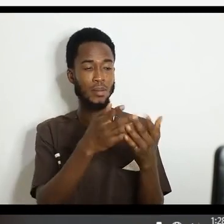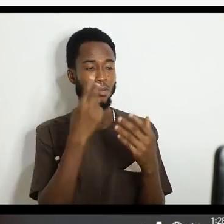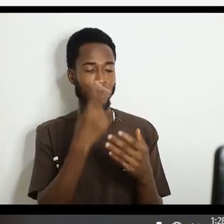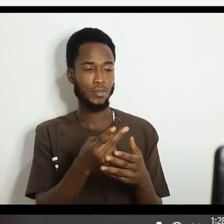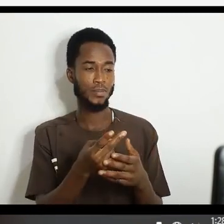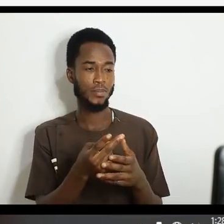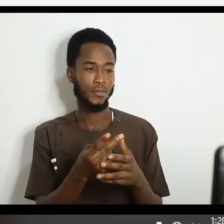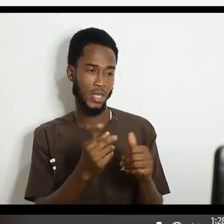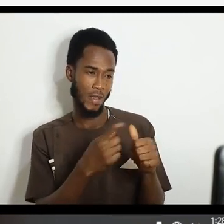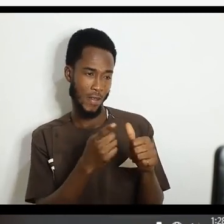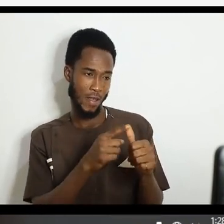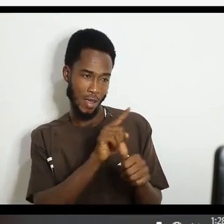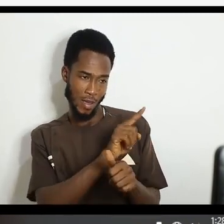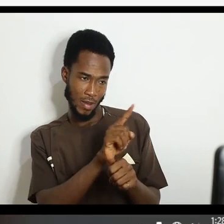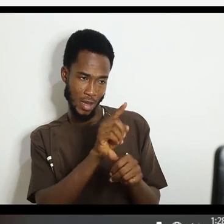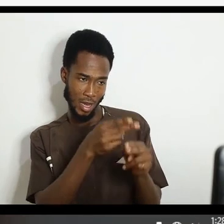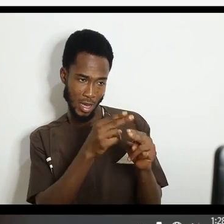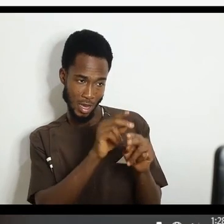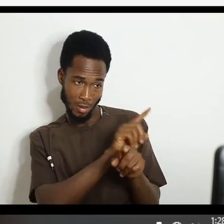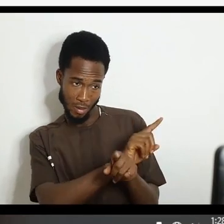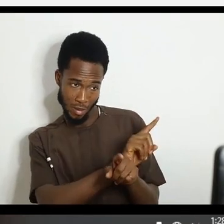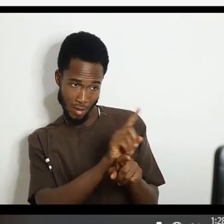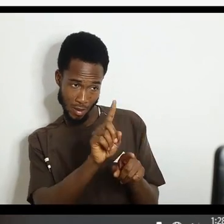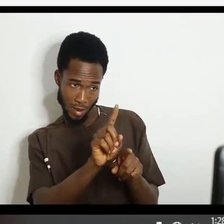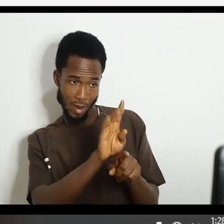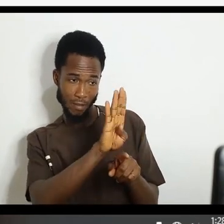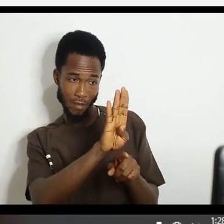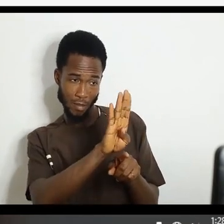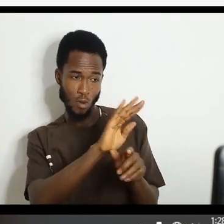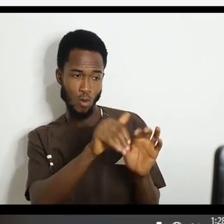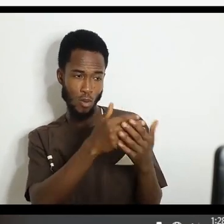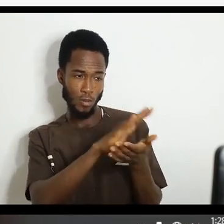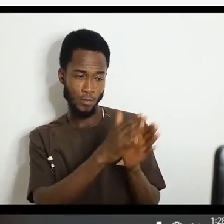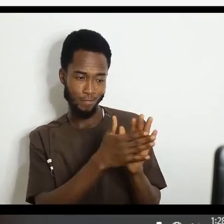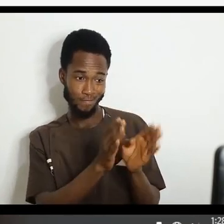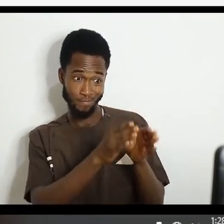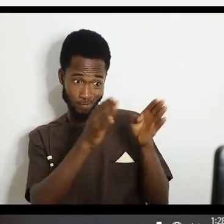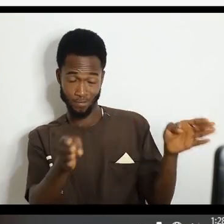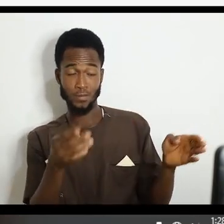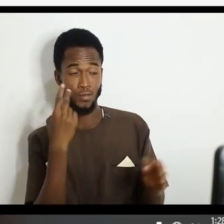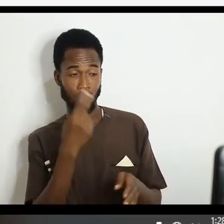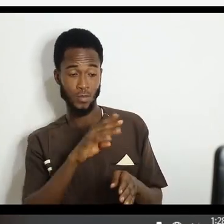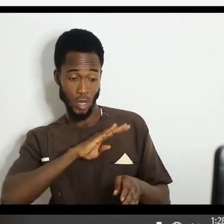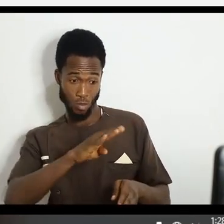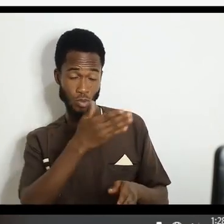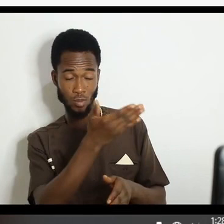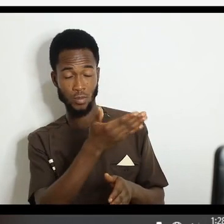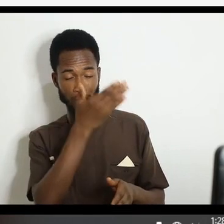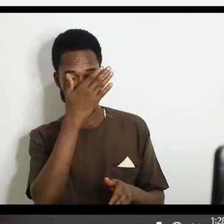first, you highlight this name and click the bold. Okay, you can click the